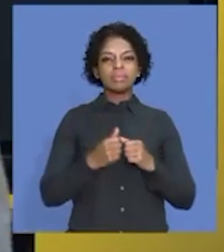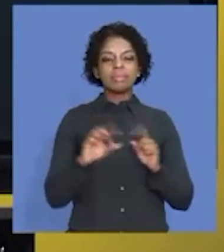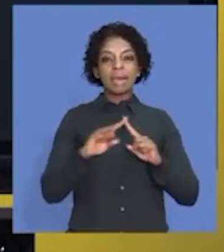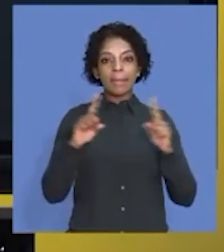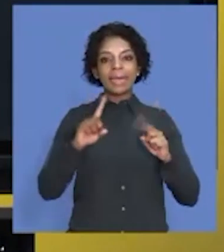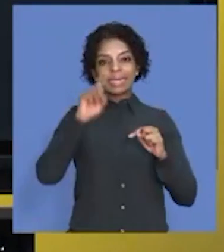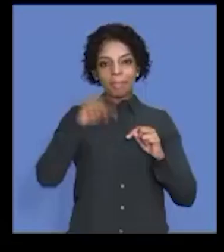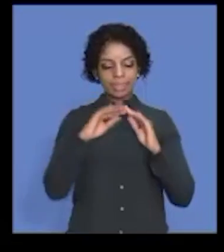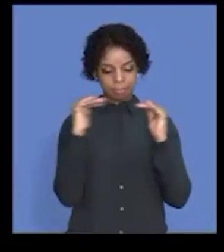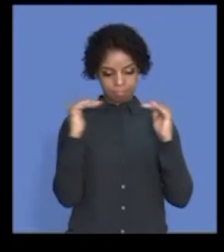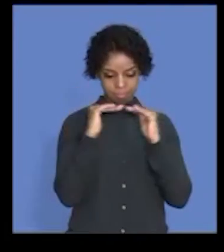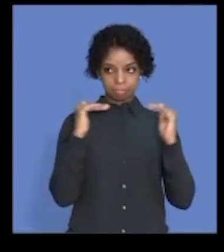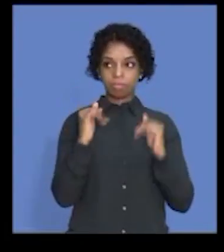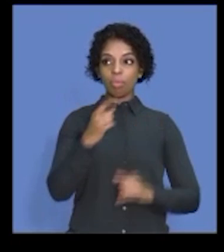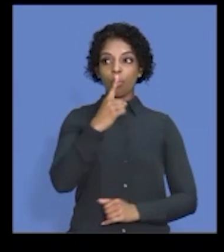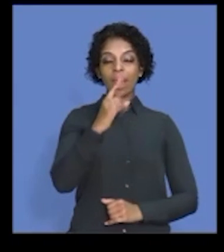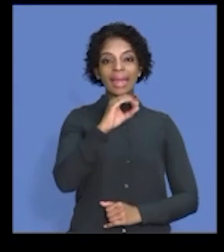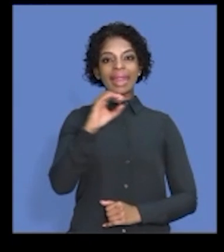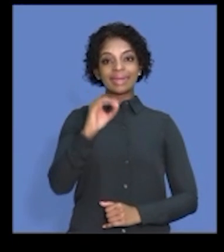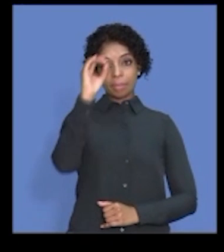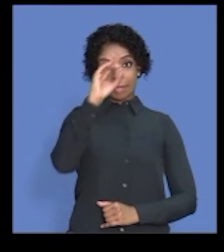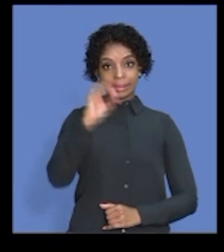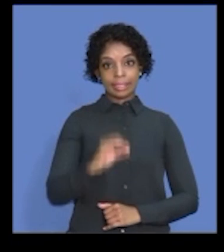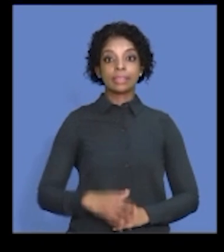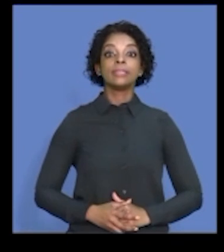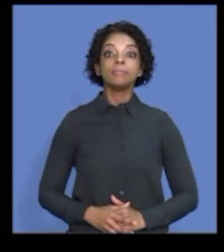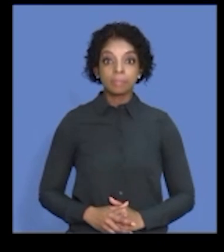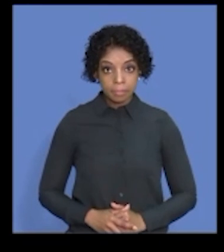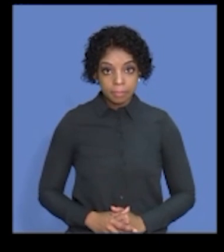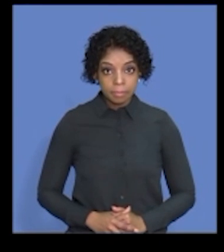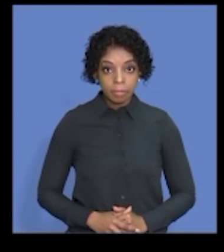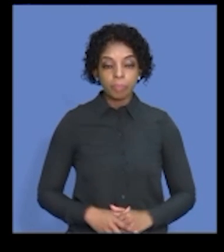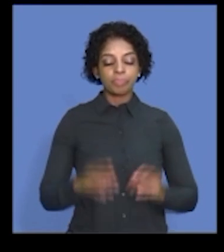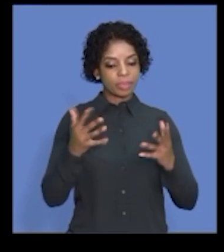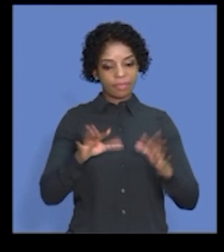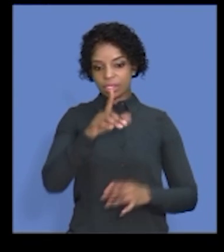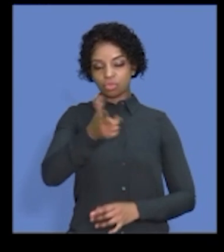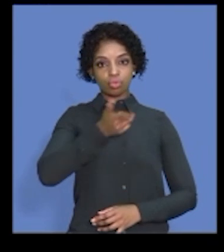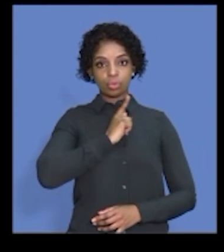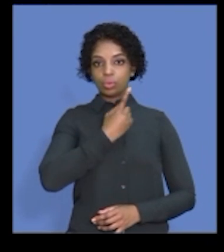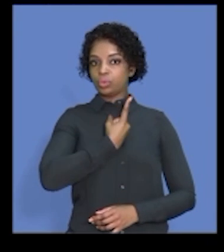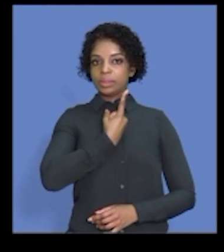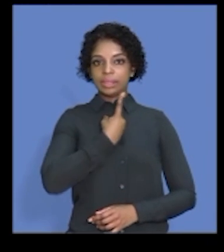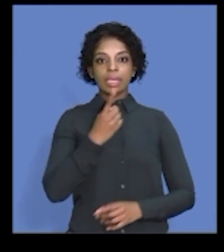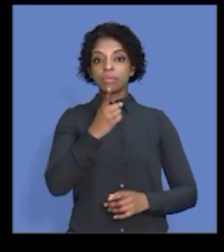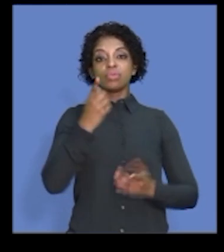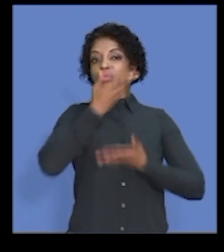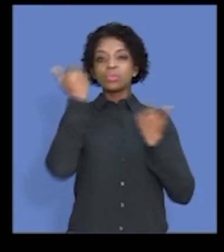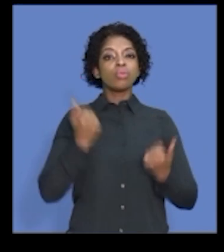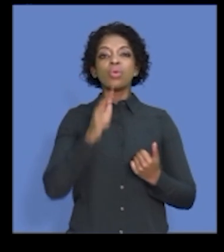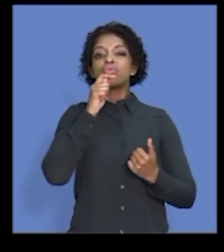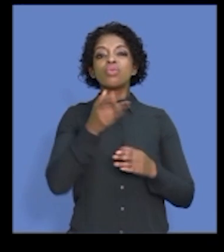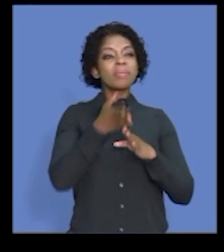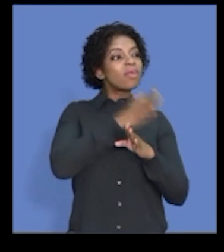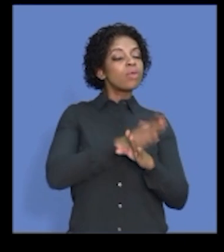to 100%. There goes. Right? So you've already told yourself that the old rental, you don't know